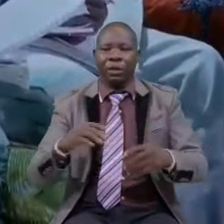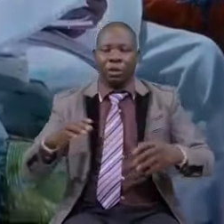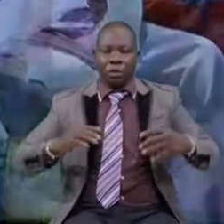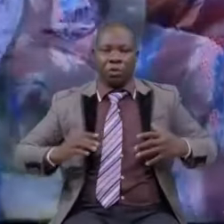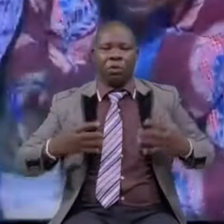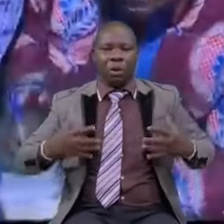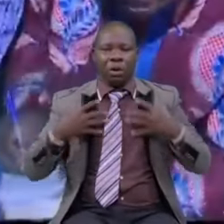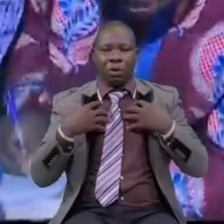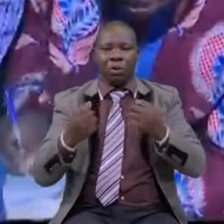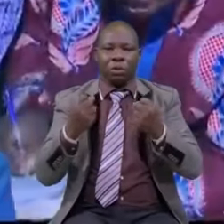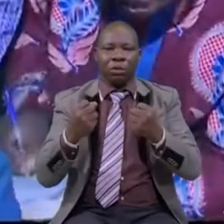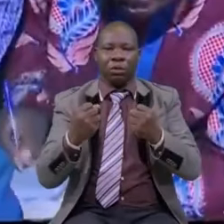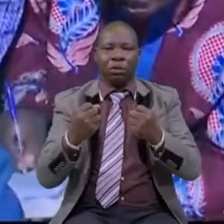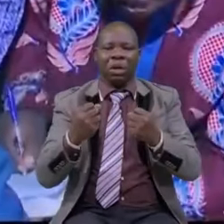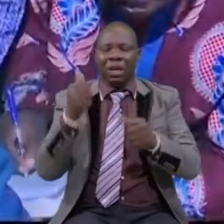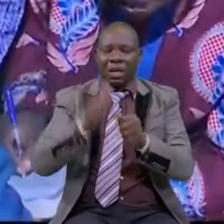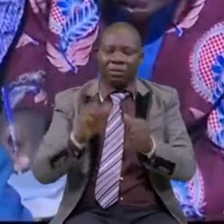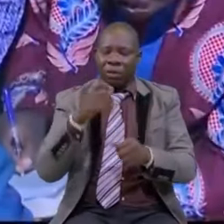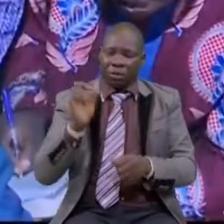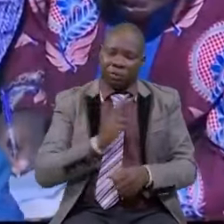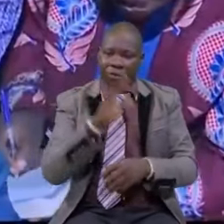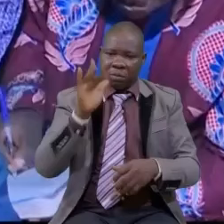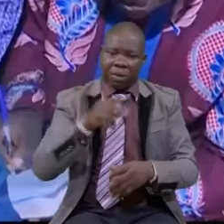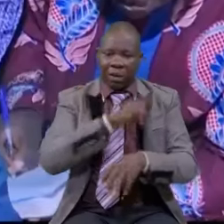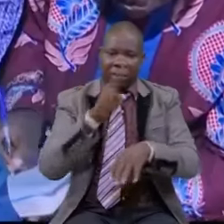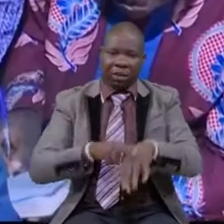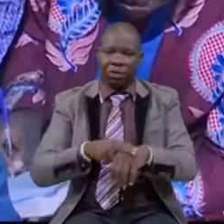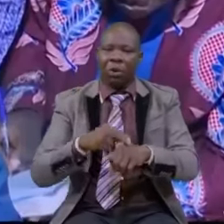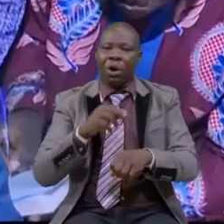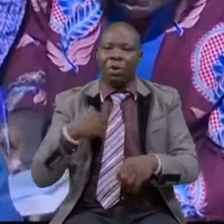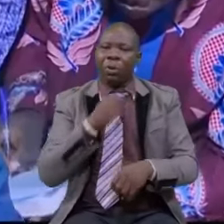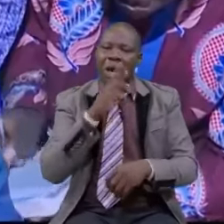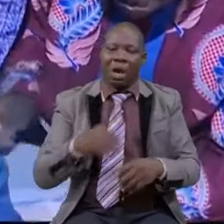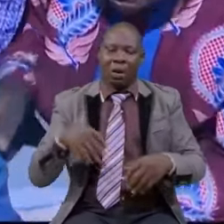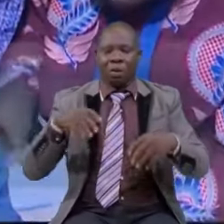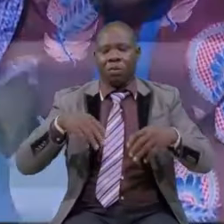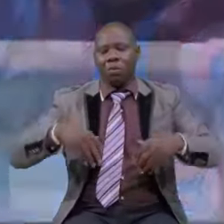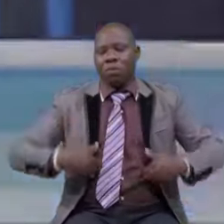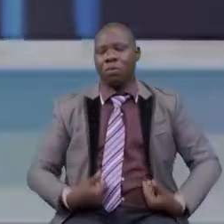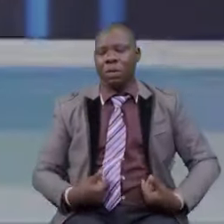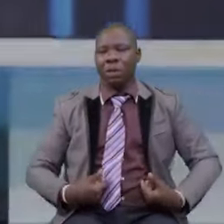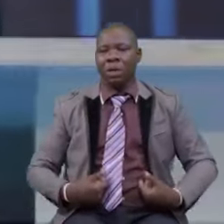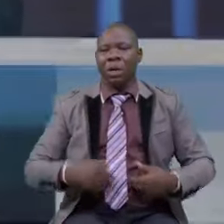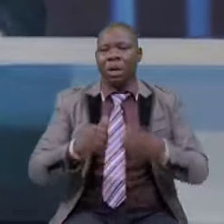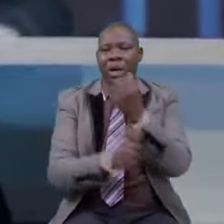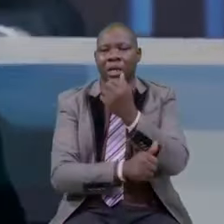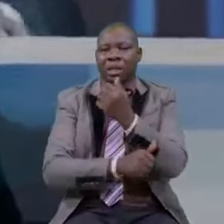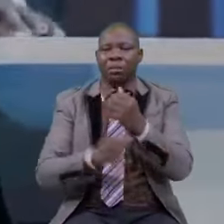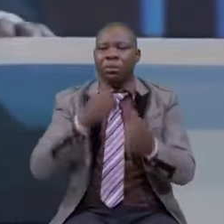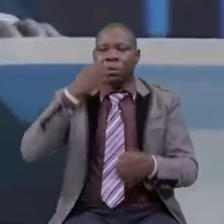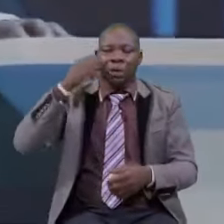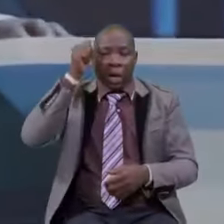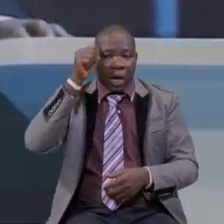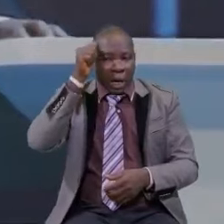by nature, were weak. If Adam, weak. Eve weak. That's why they